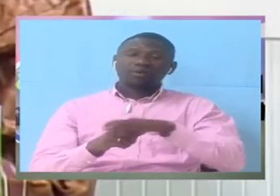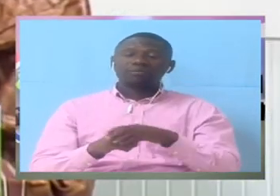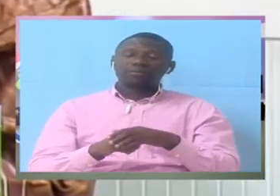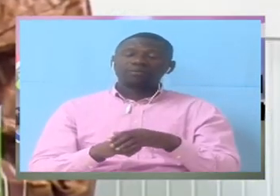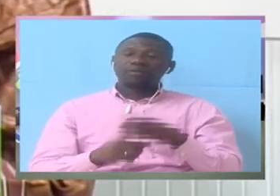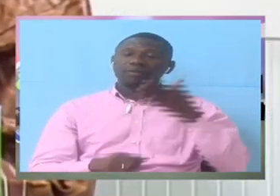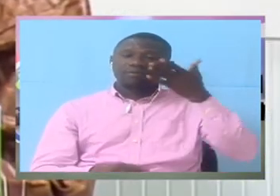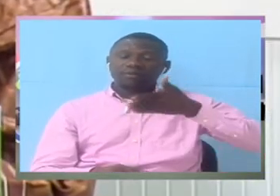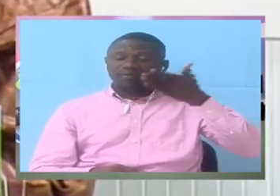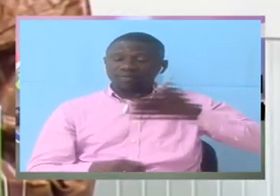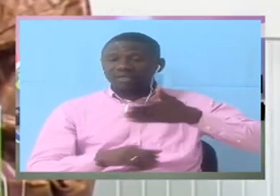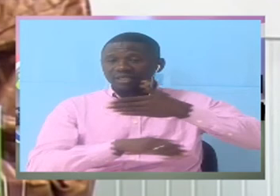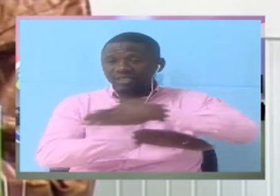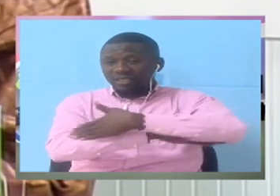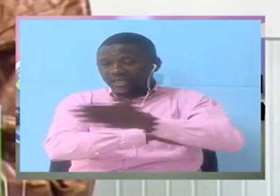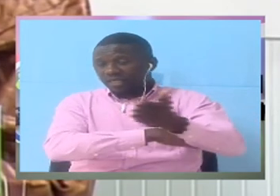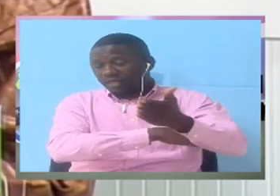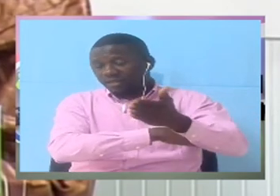the